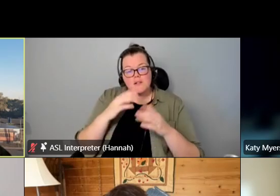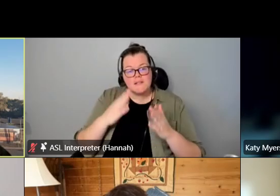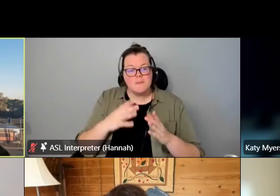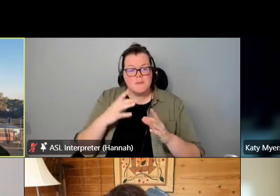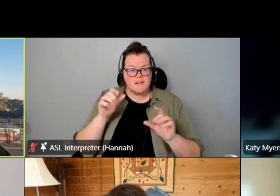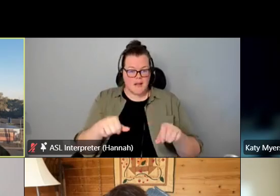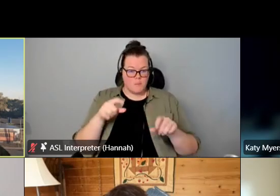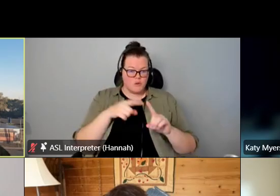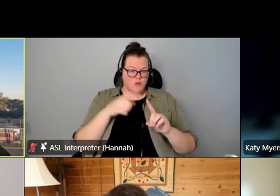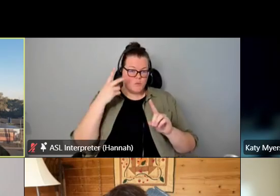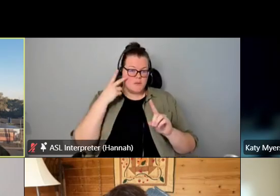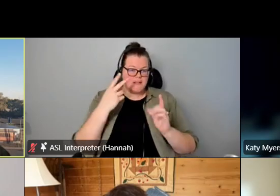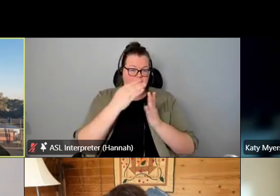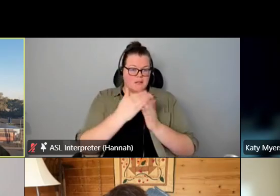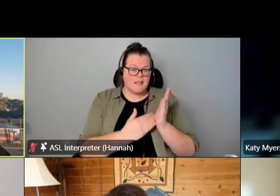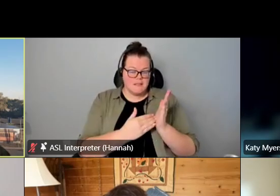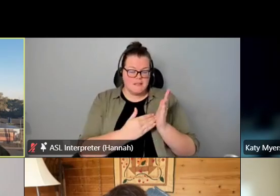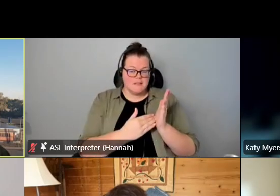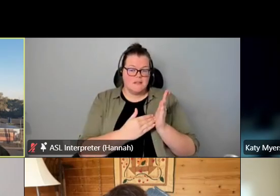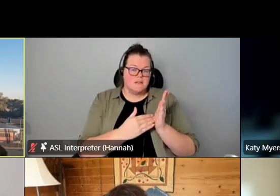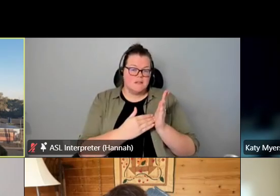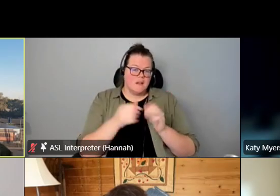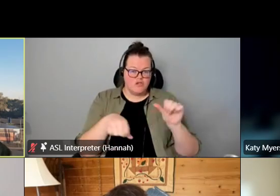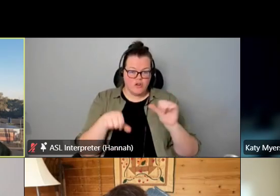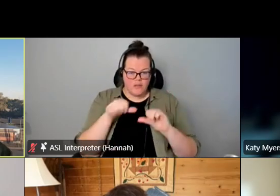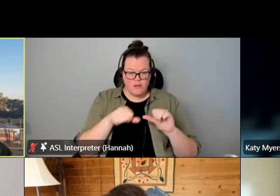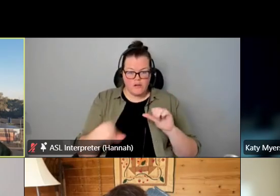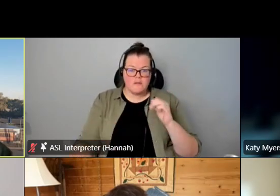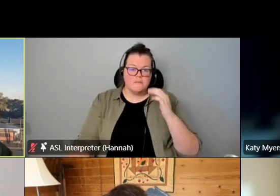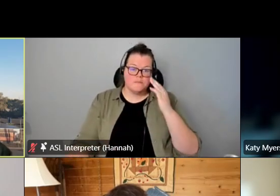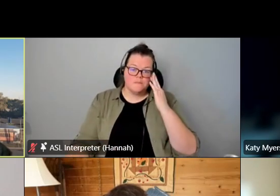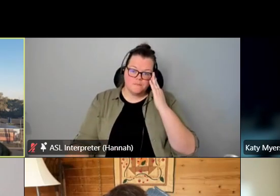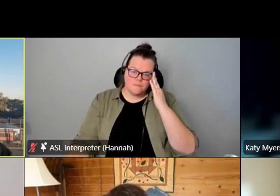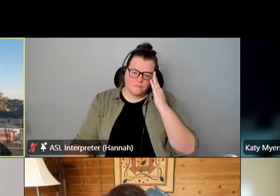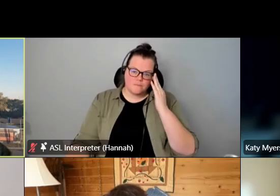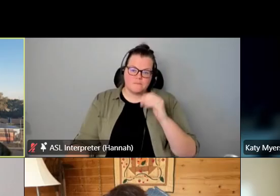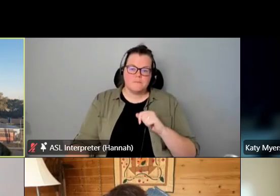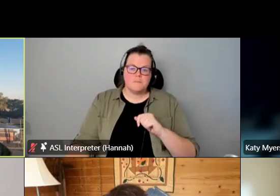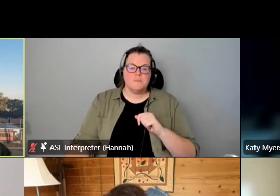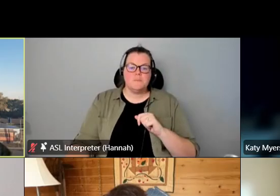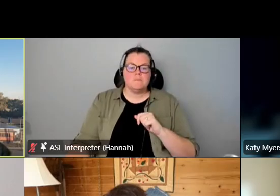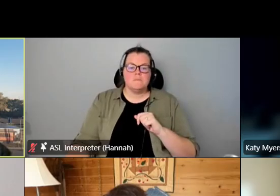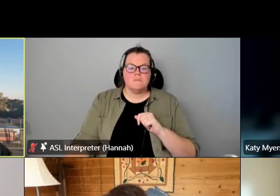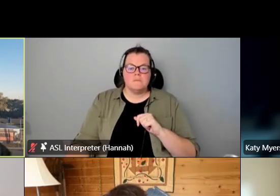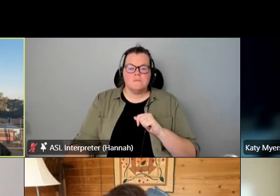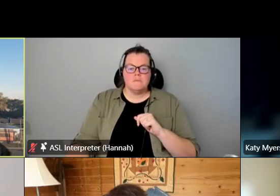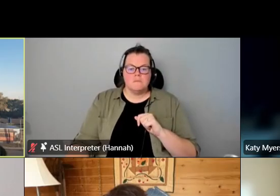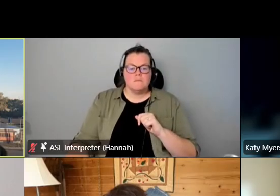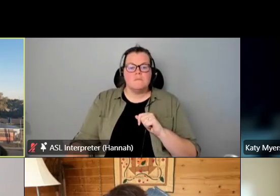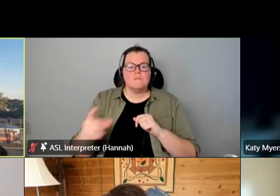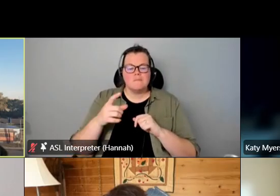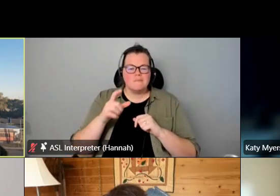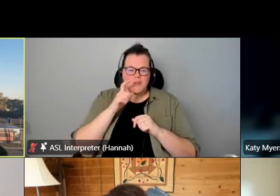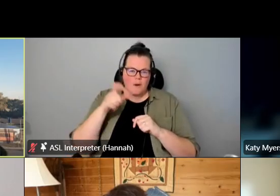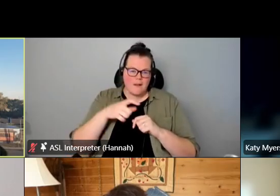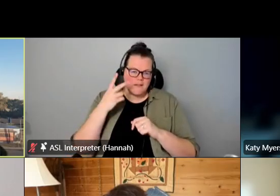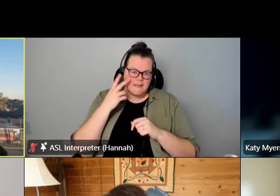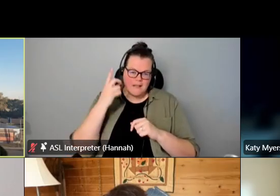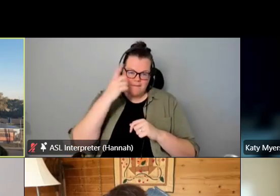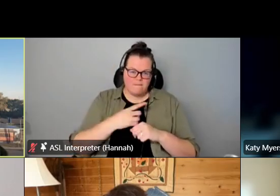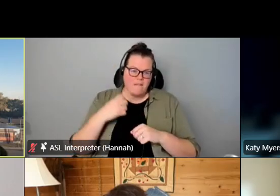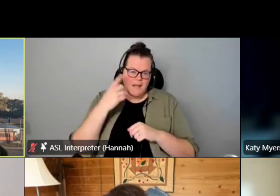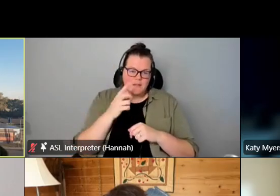who the names of each other, and it wouldn't necessarily have to be their faces, but just